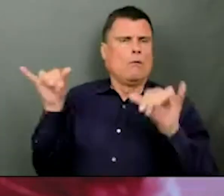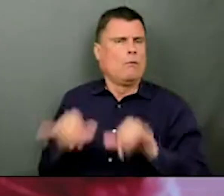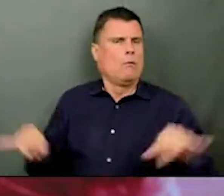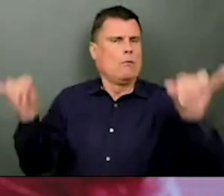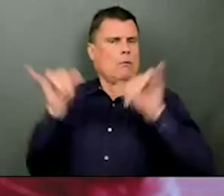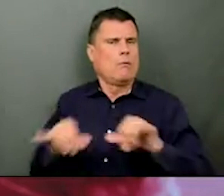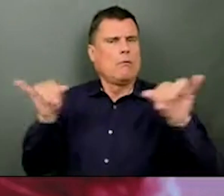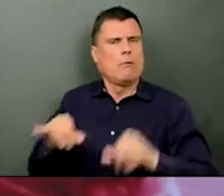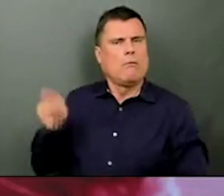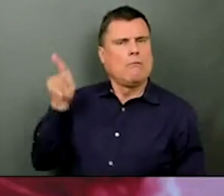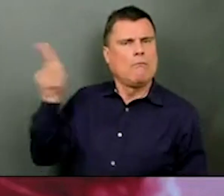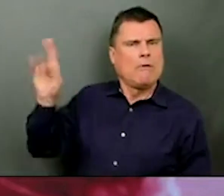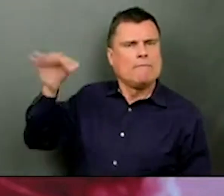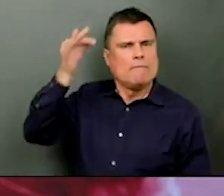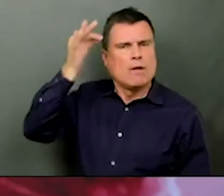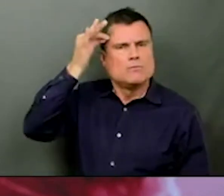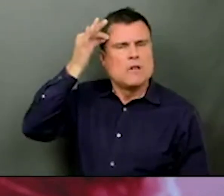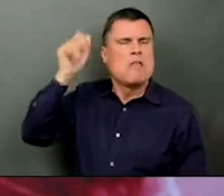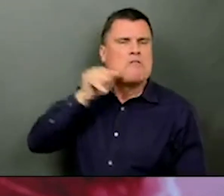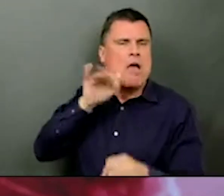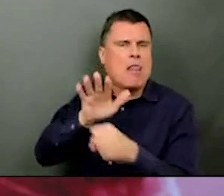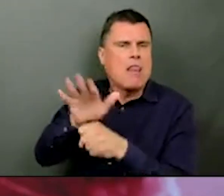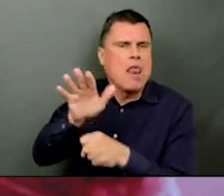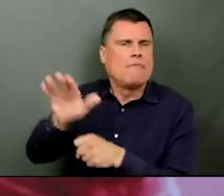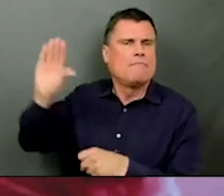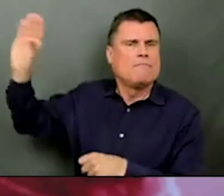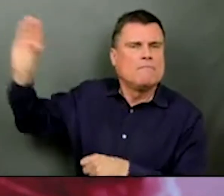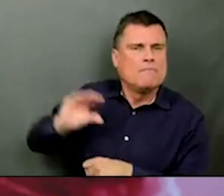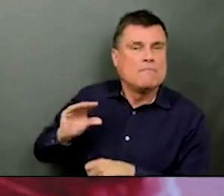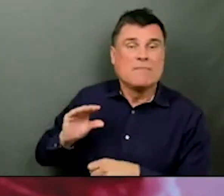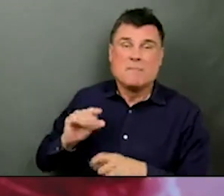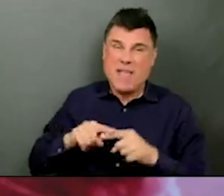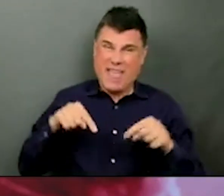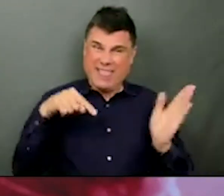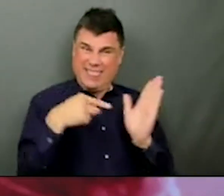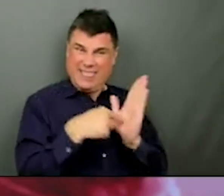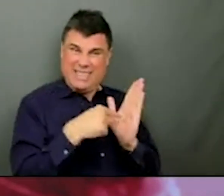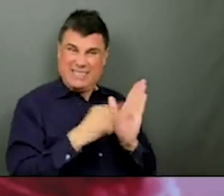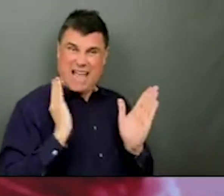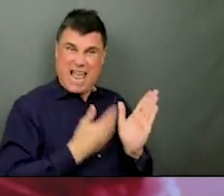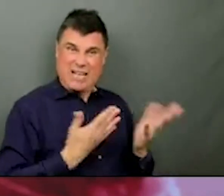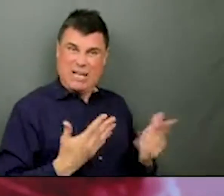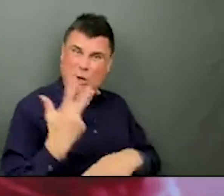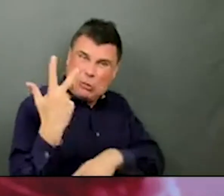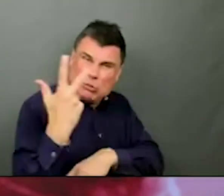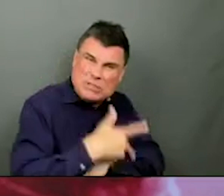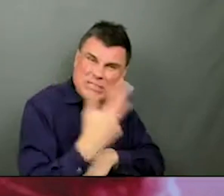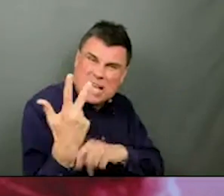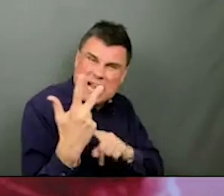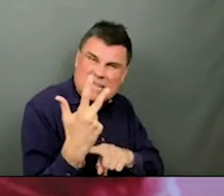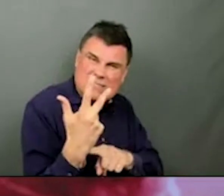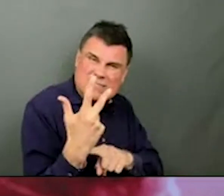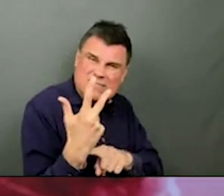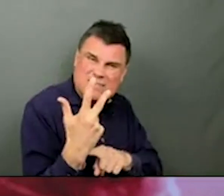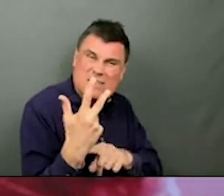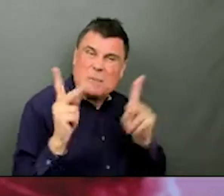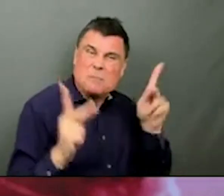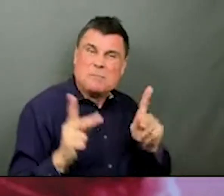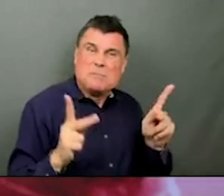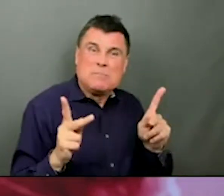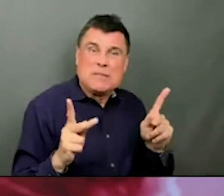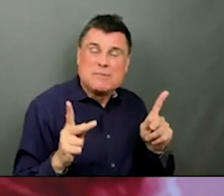inadequate. But again, the current program that BC is coming up with only provides for 3 days, and then people have to go